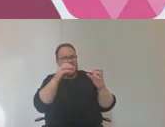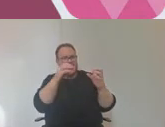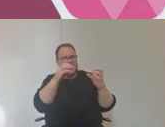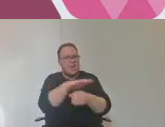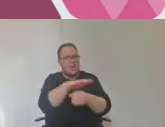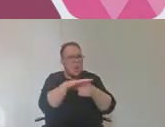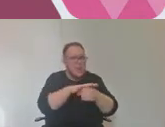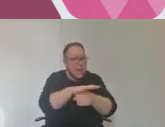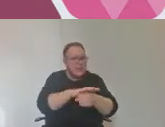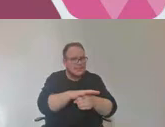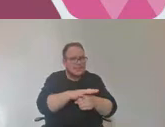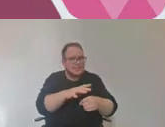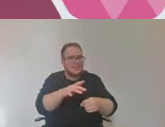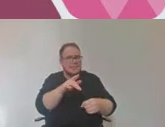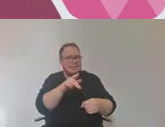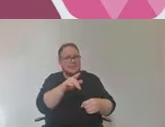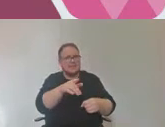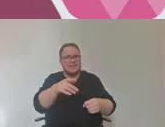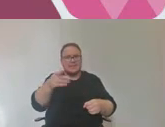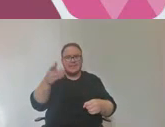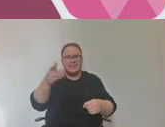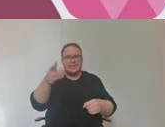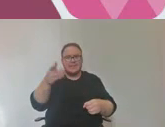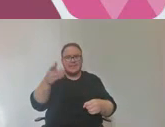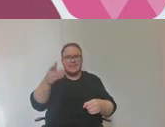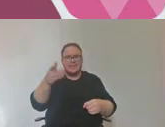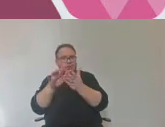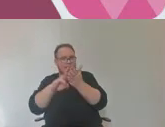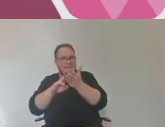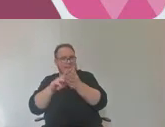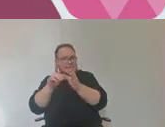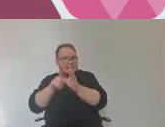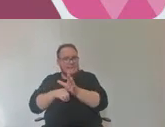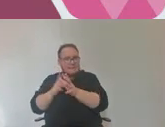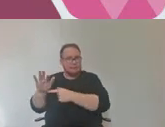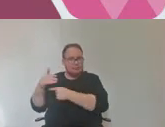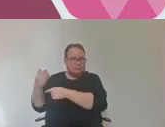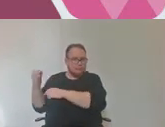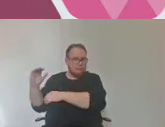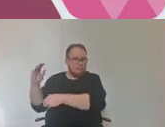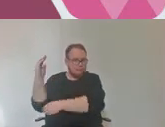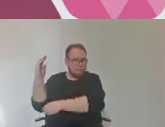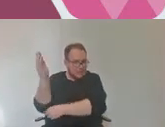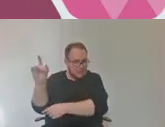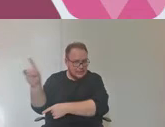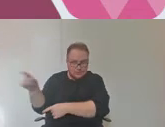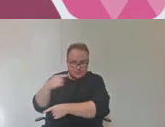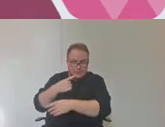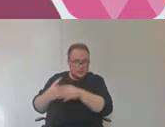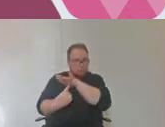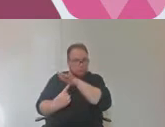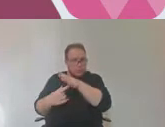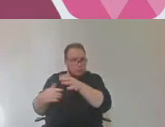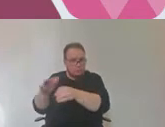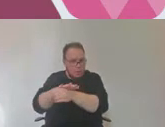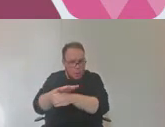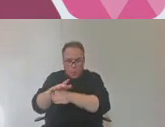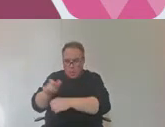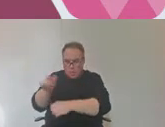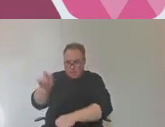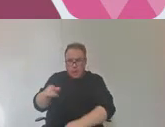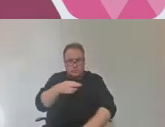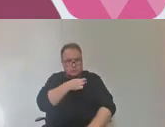very important in Shami's presentation with regard to vaccination, how important that is in involving and getting trust with